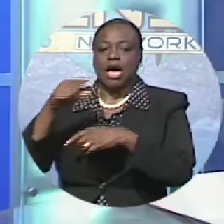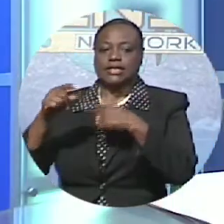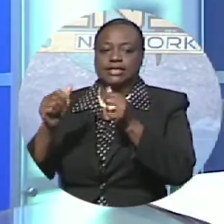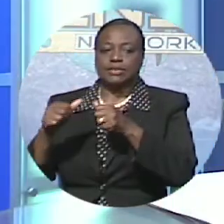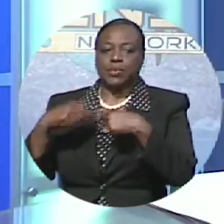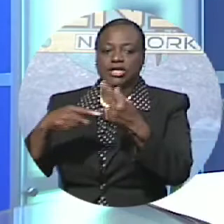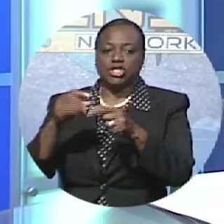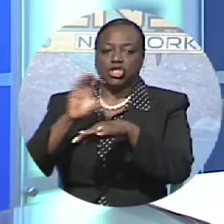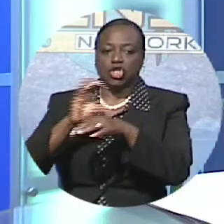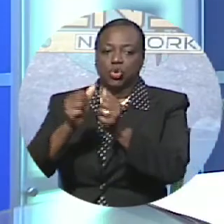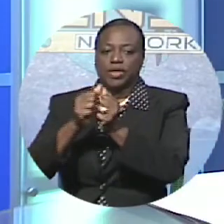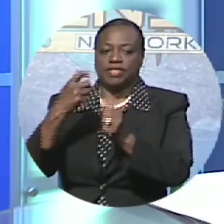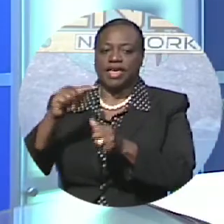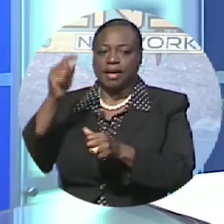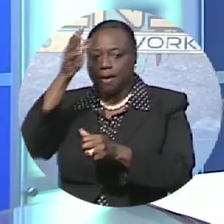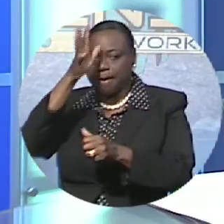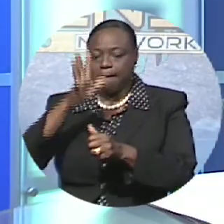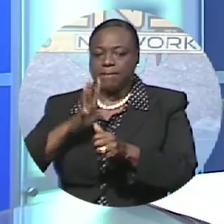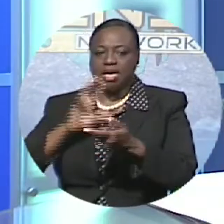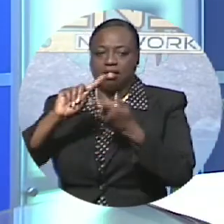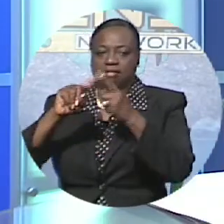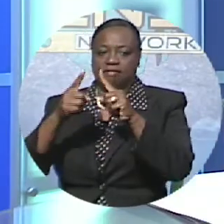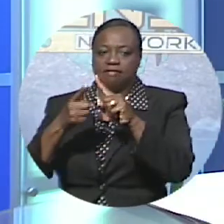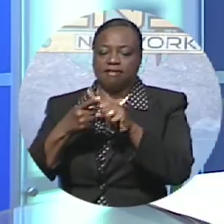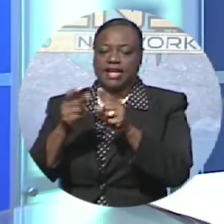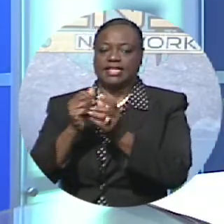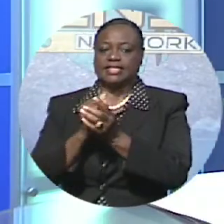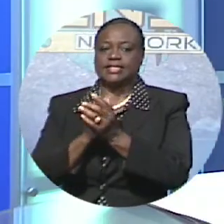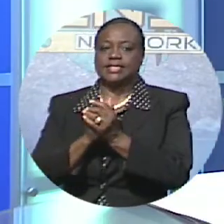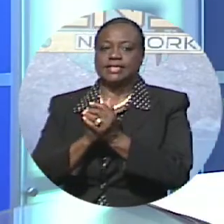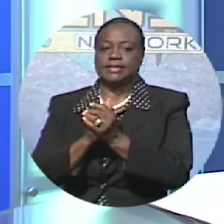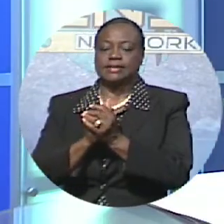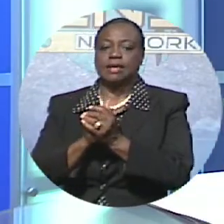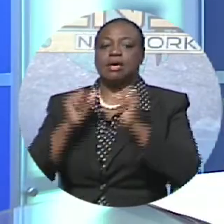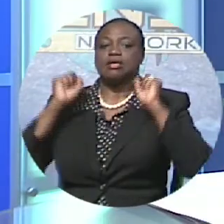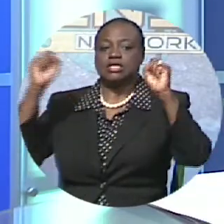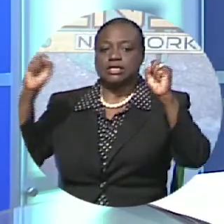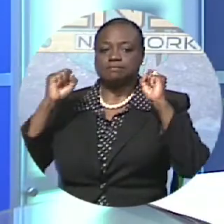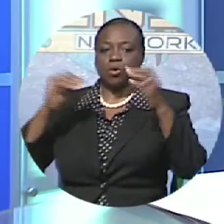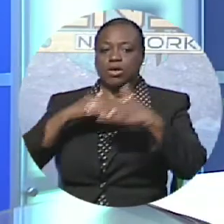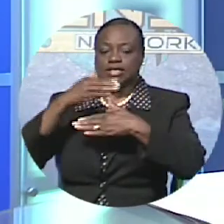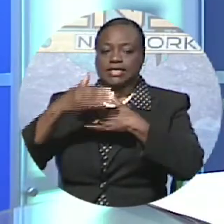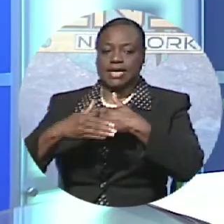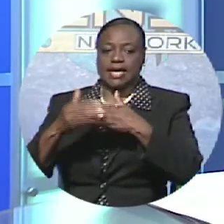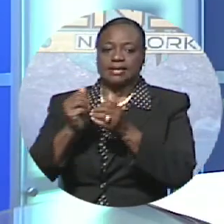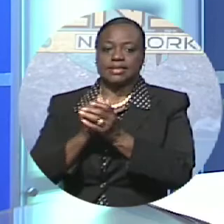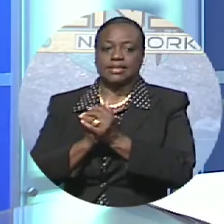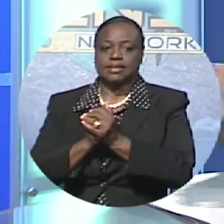That does it for this portion of the news. Stay tuned. A check on sports is up next with Julian Gibson.